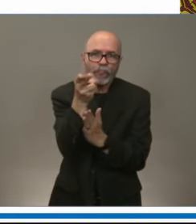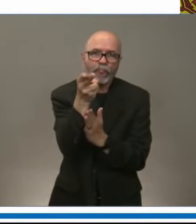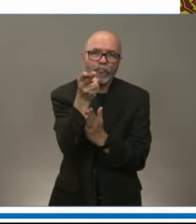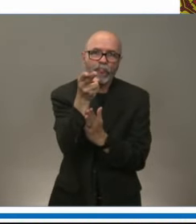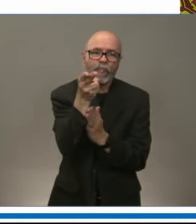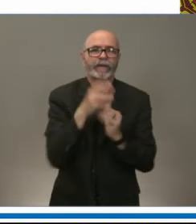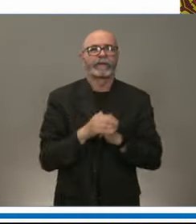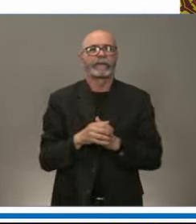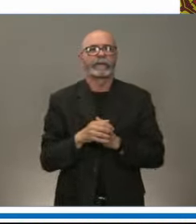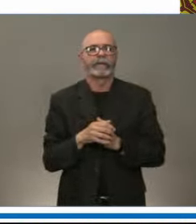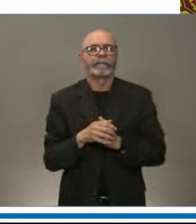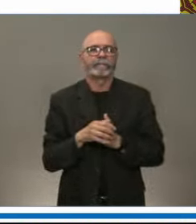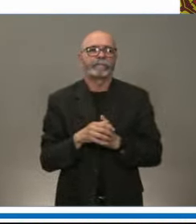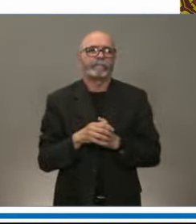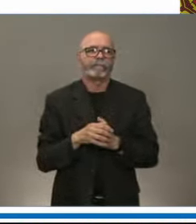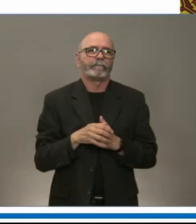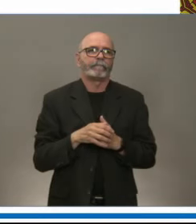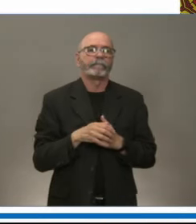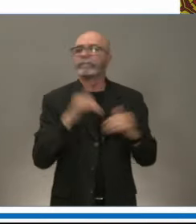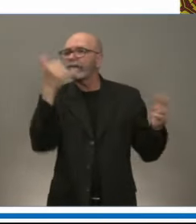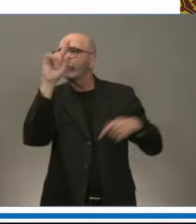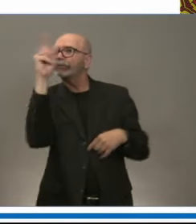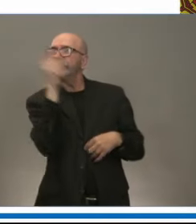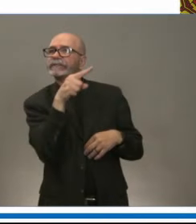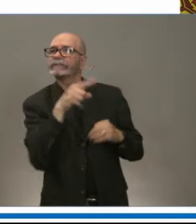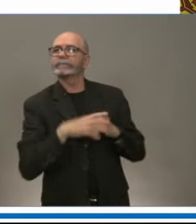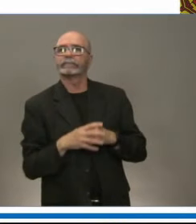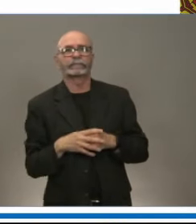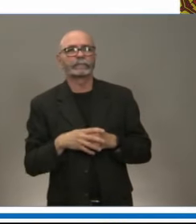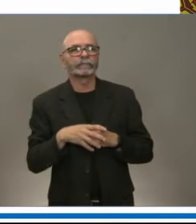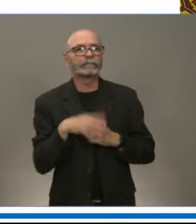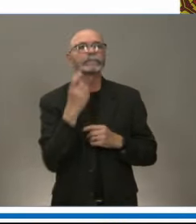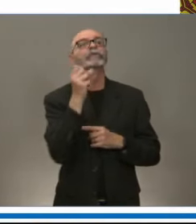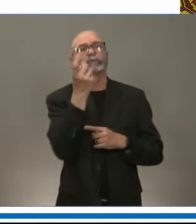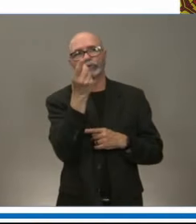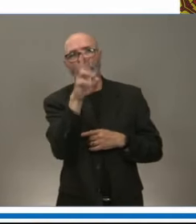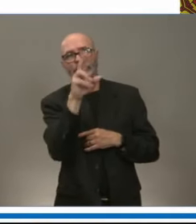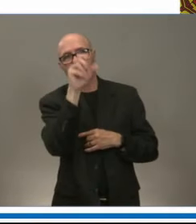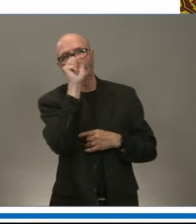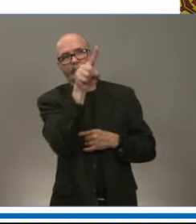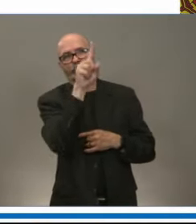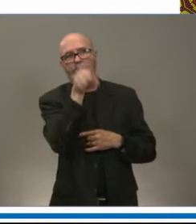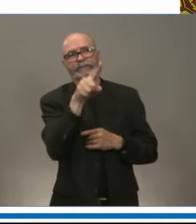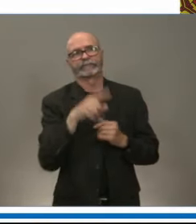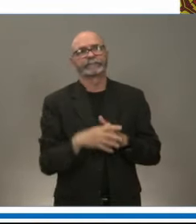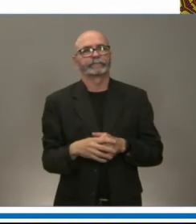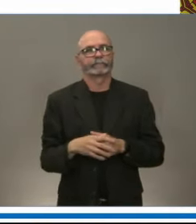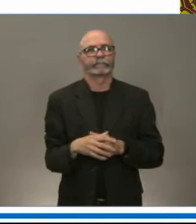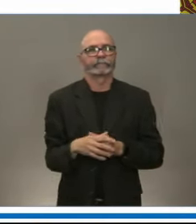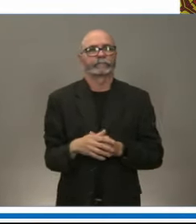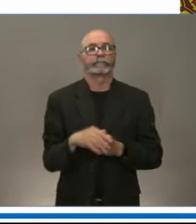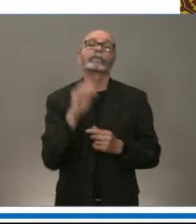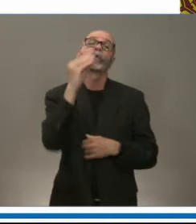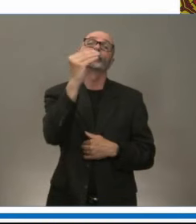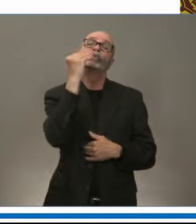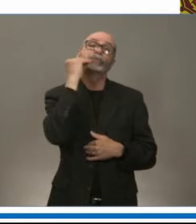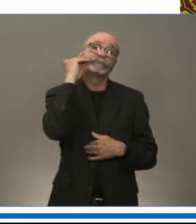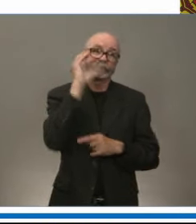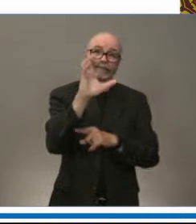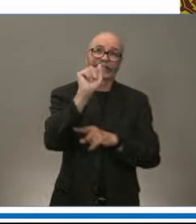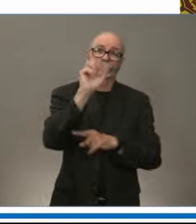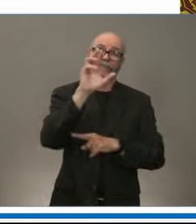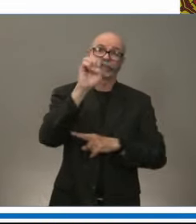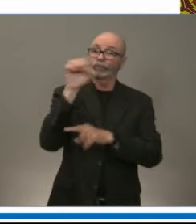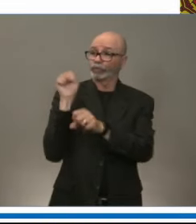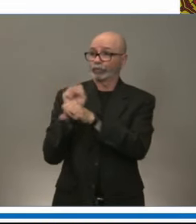like to ask this question of Dr. Strang, please. The home care workers say their duties all still